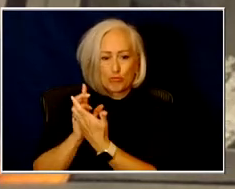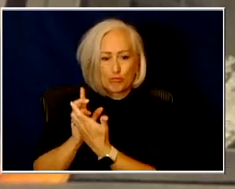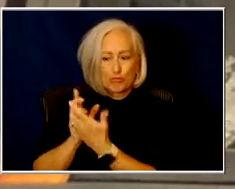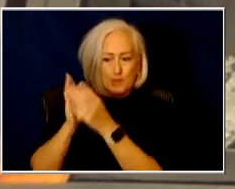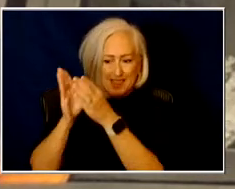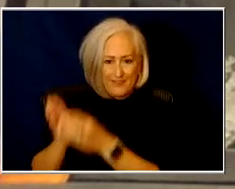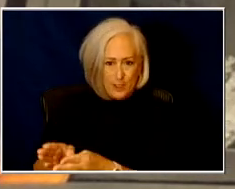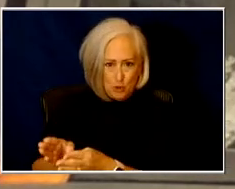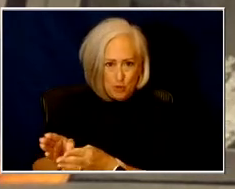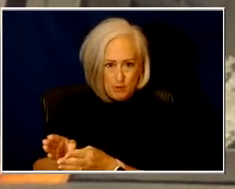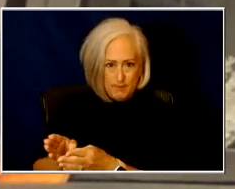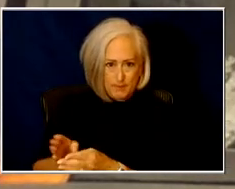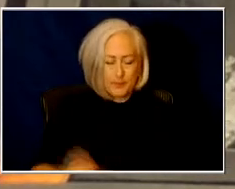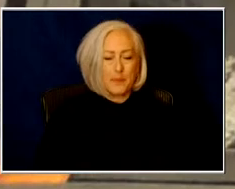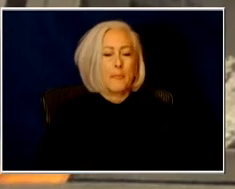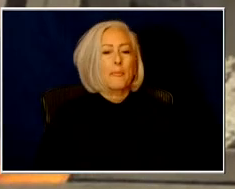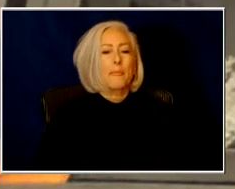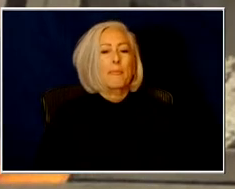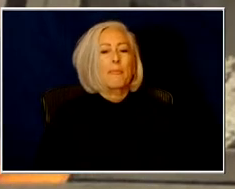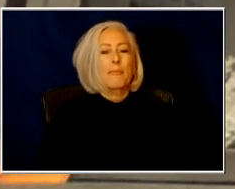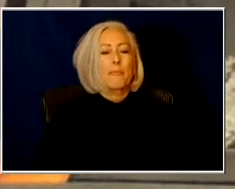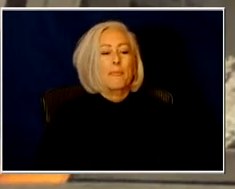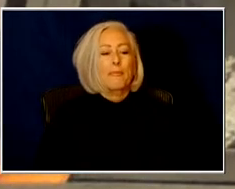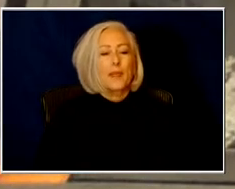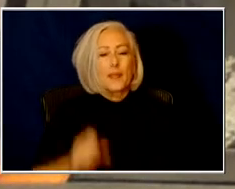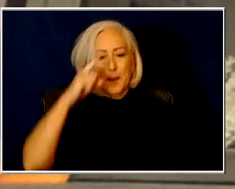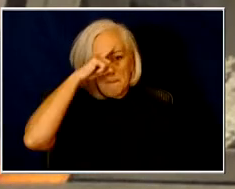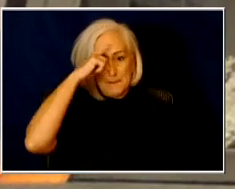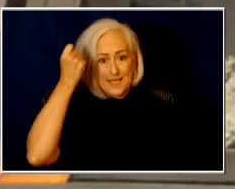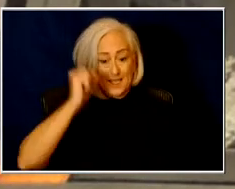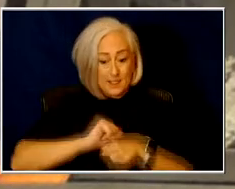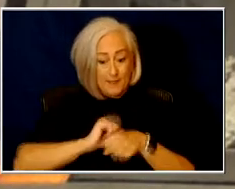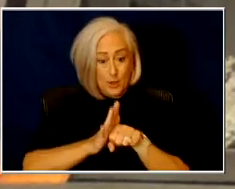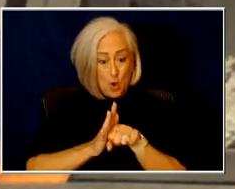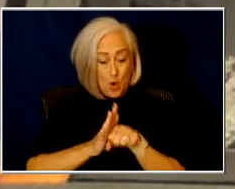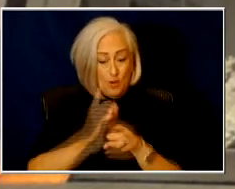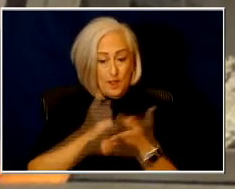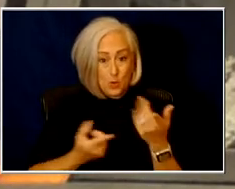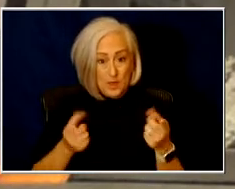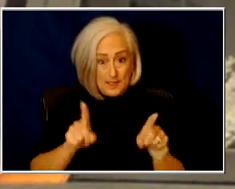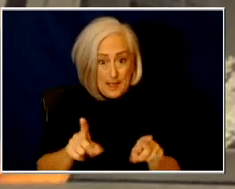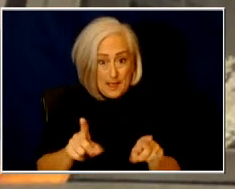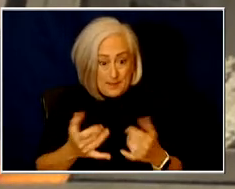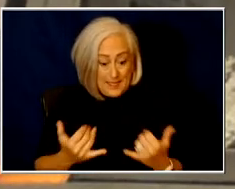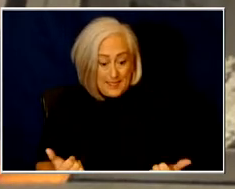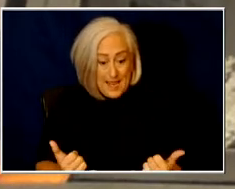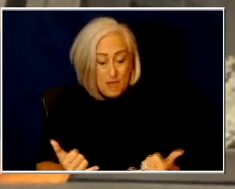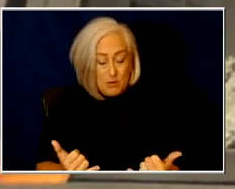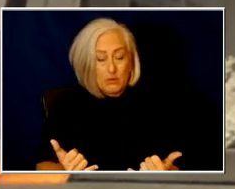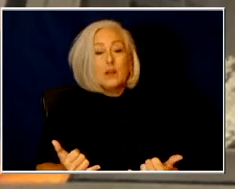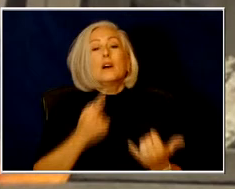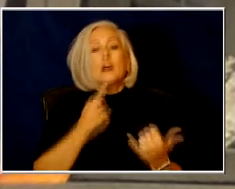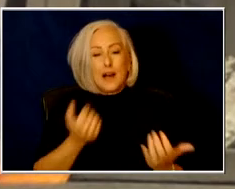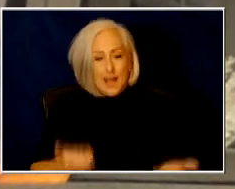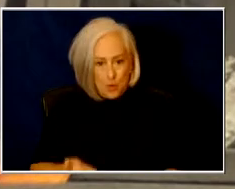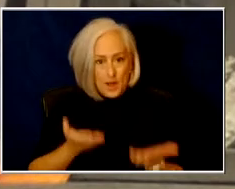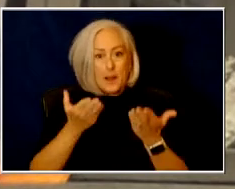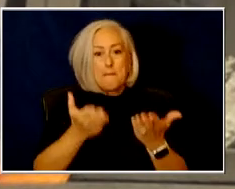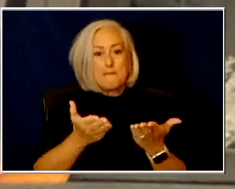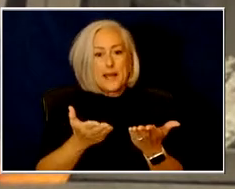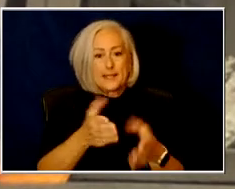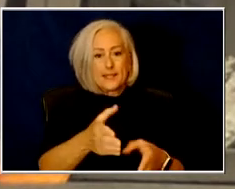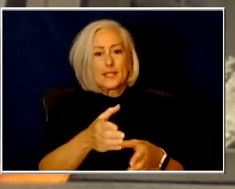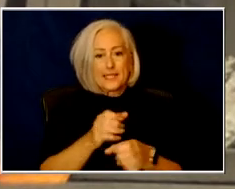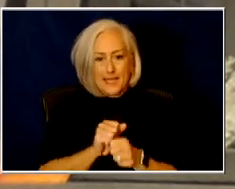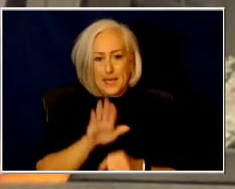individual so uh because of where covet is right now I would recommend getting your covid booster as as